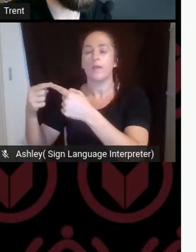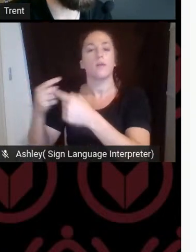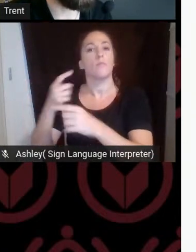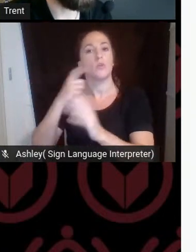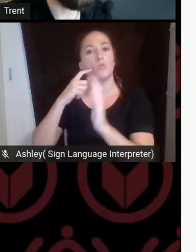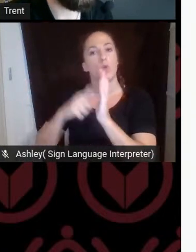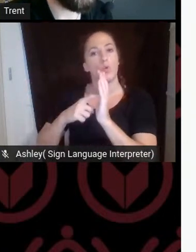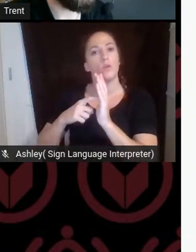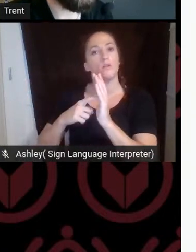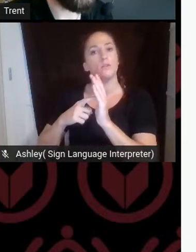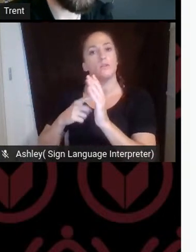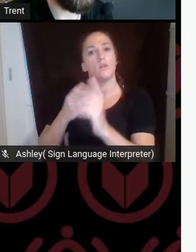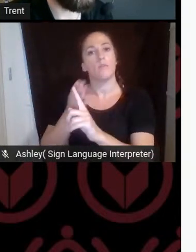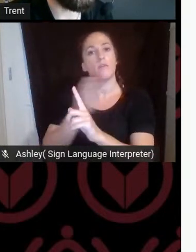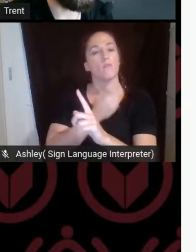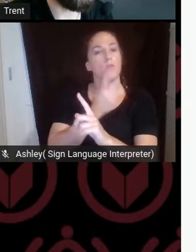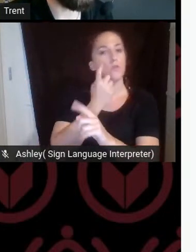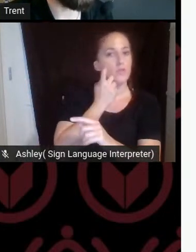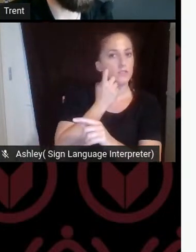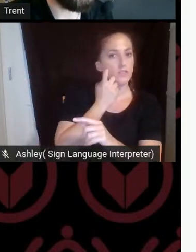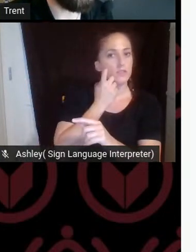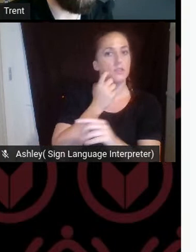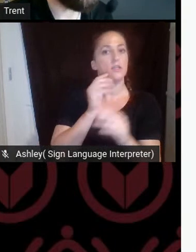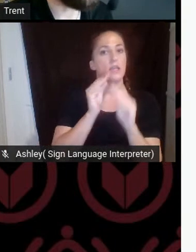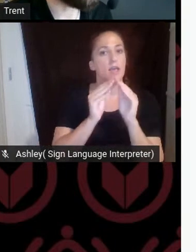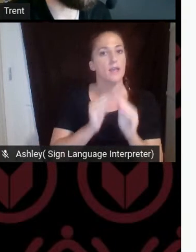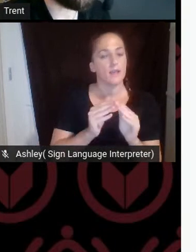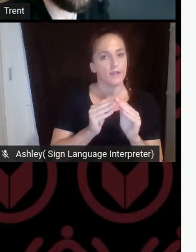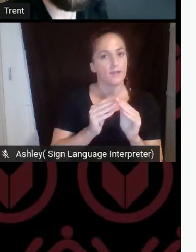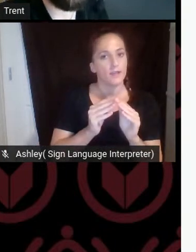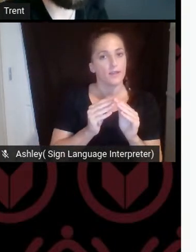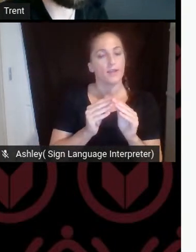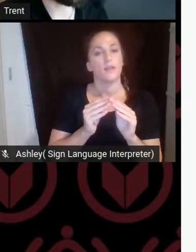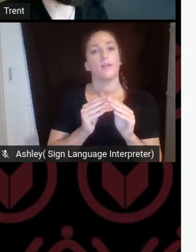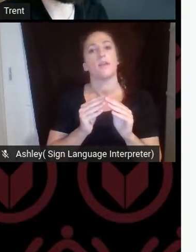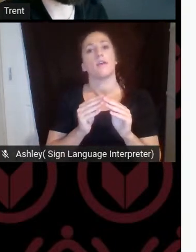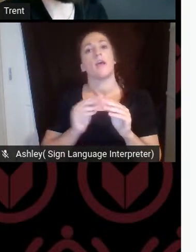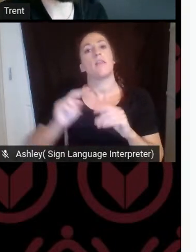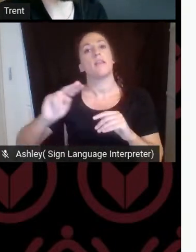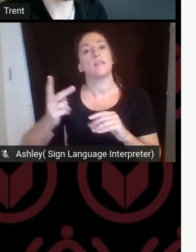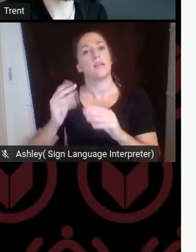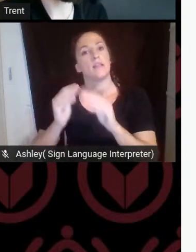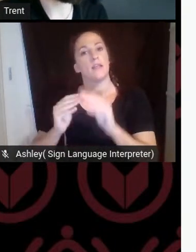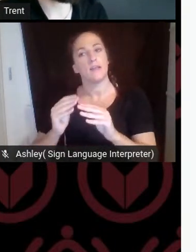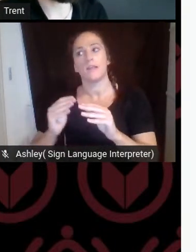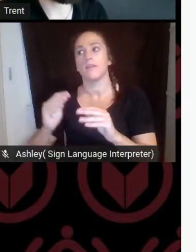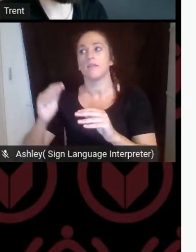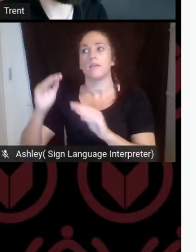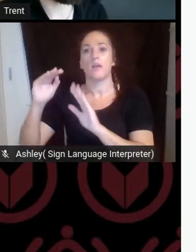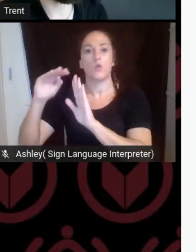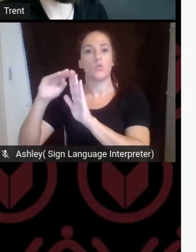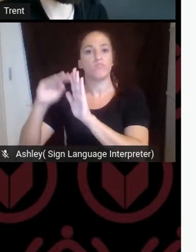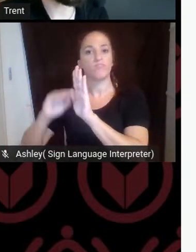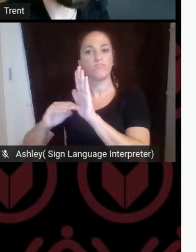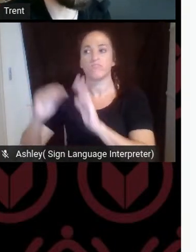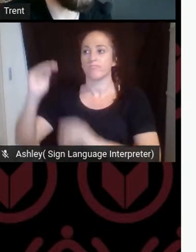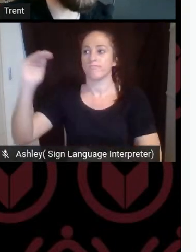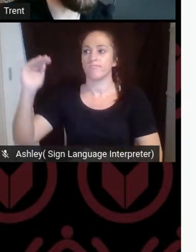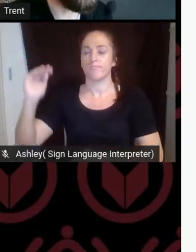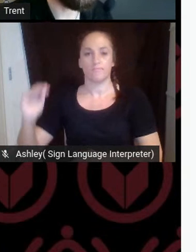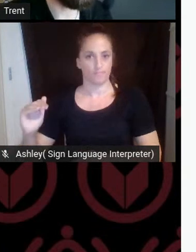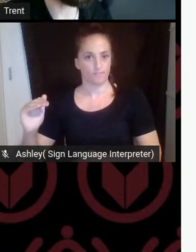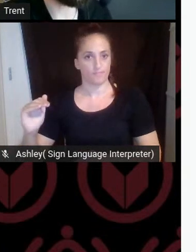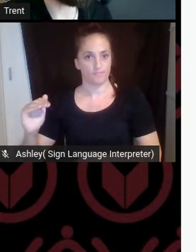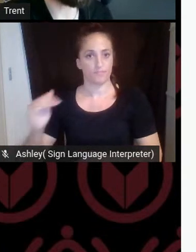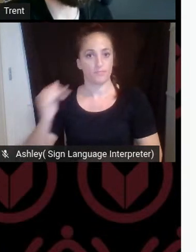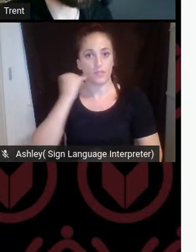I click on this first edit, it'll show me what did this thing look like before I started editing it. Here's the brand new document. If I click on